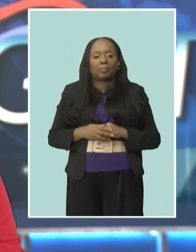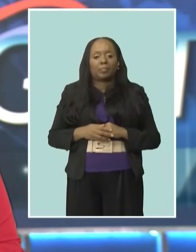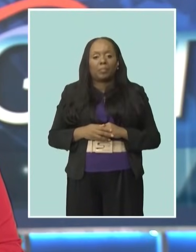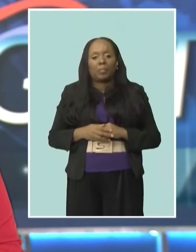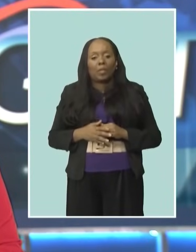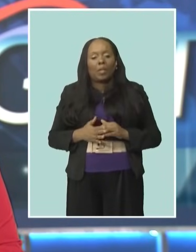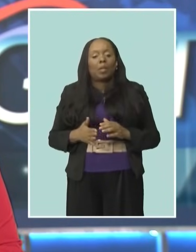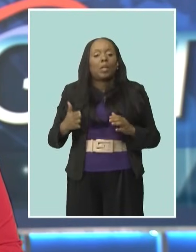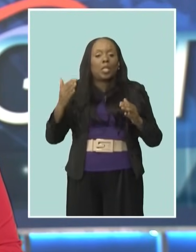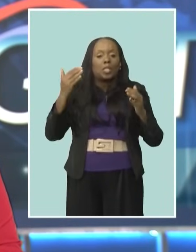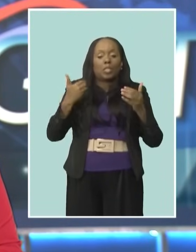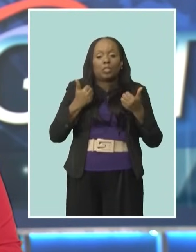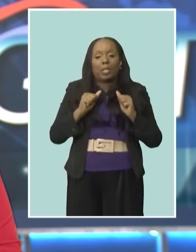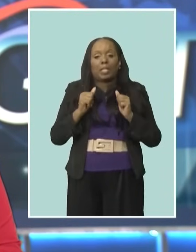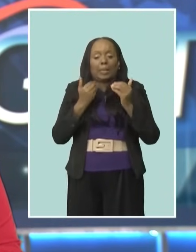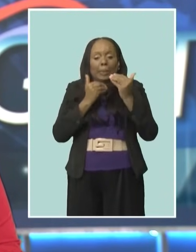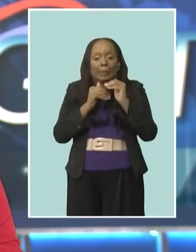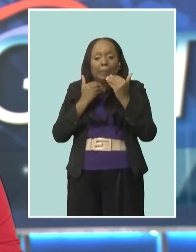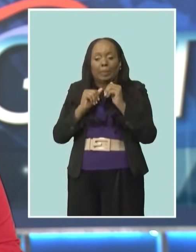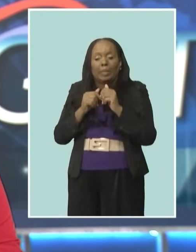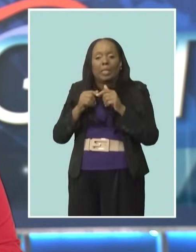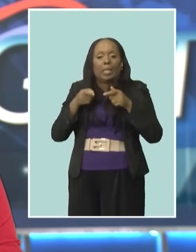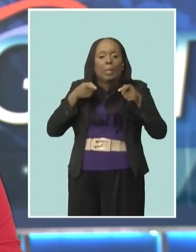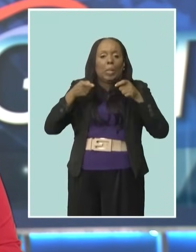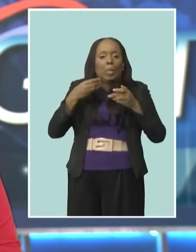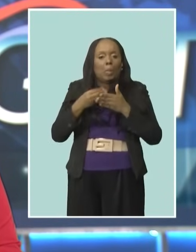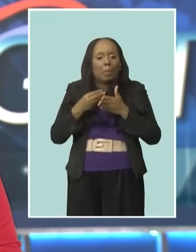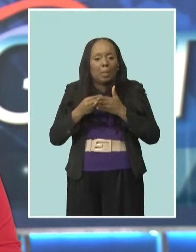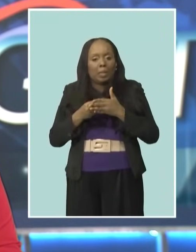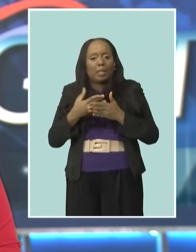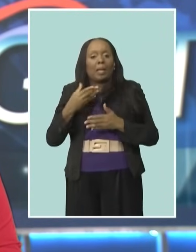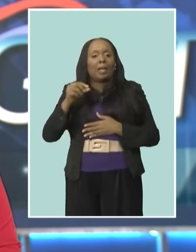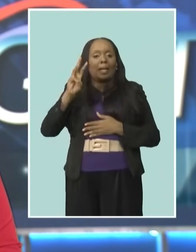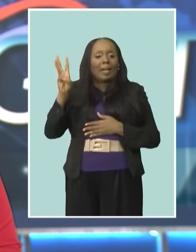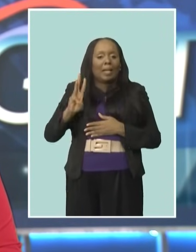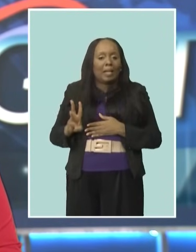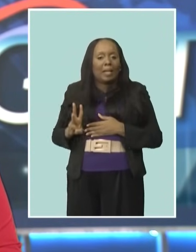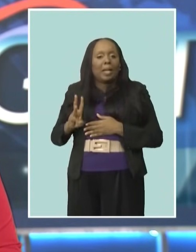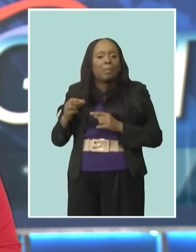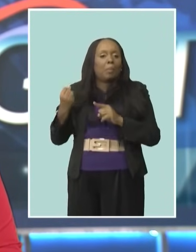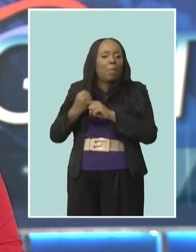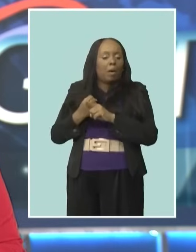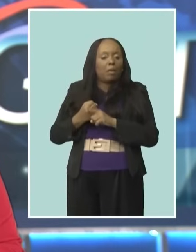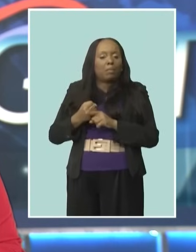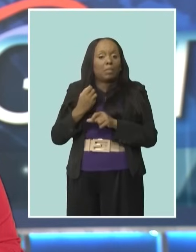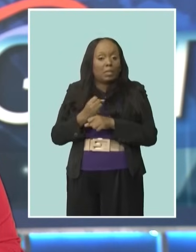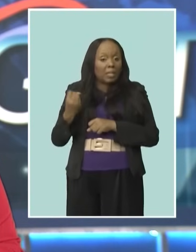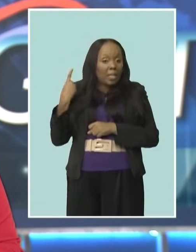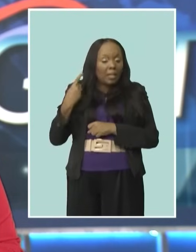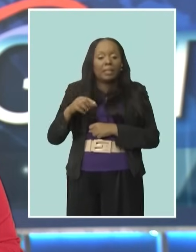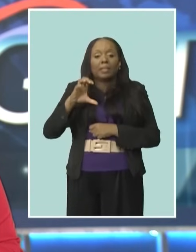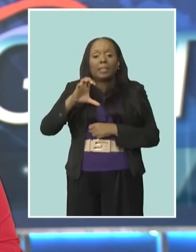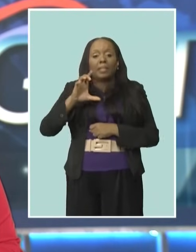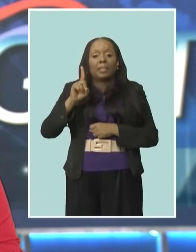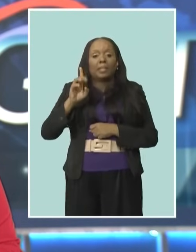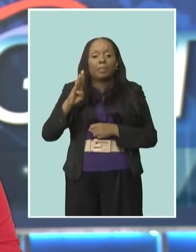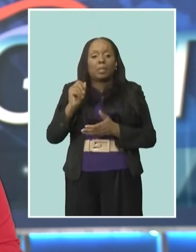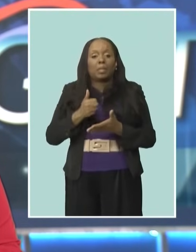Despite fiscal tightening, inflation and climate shocks in 2024, the Caribbean Development Bank approved more